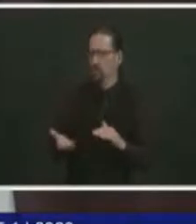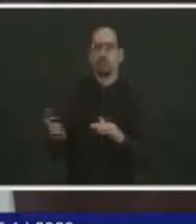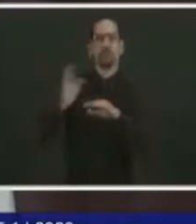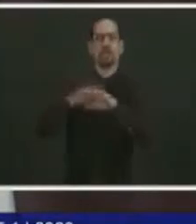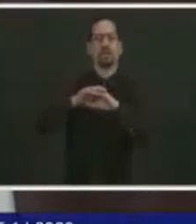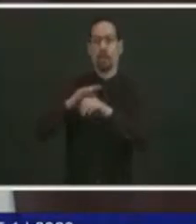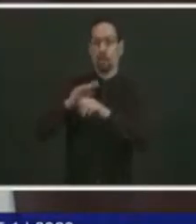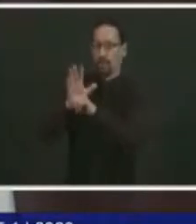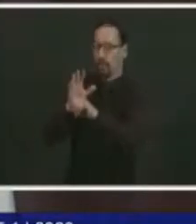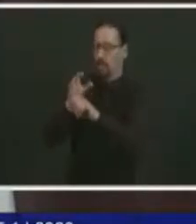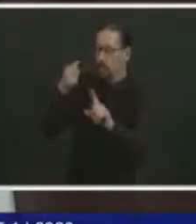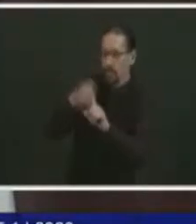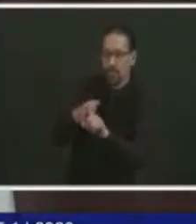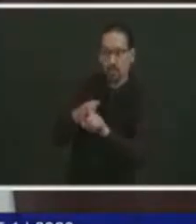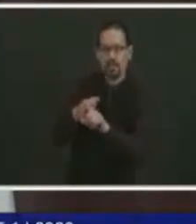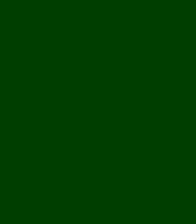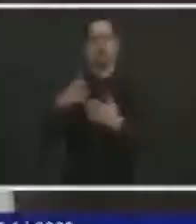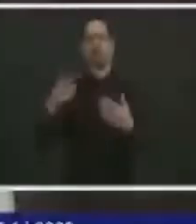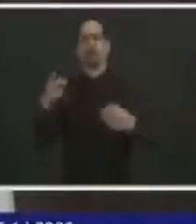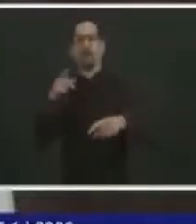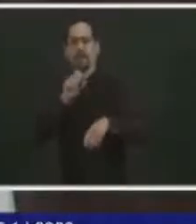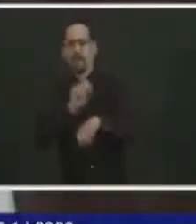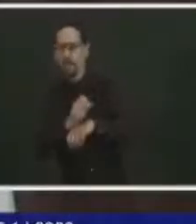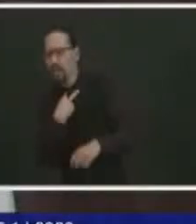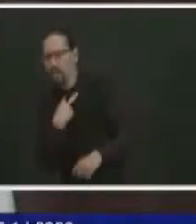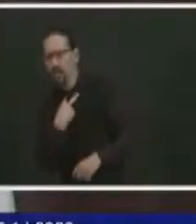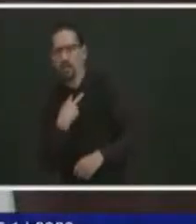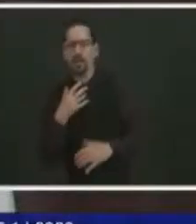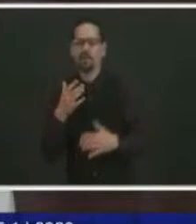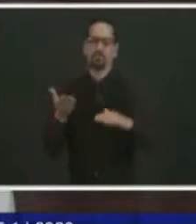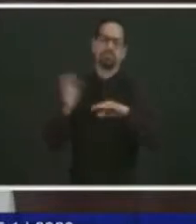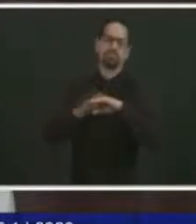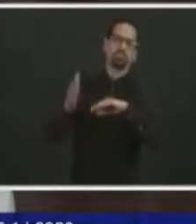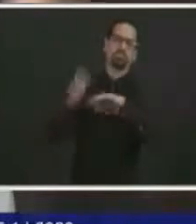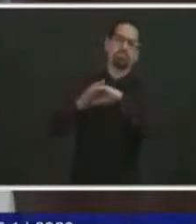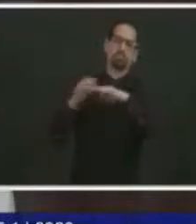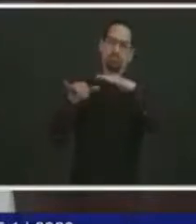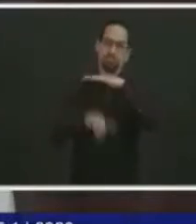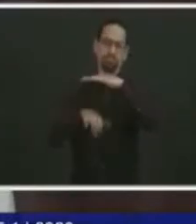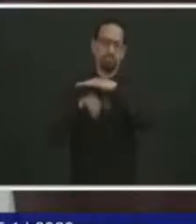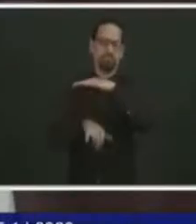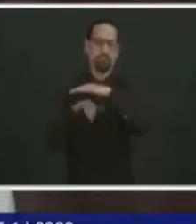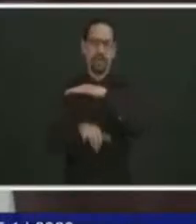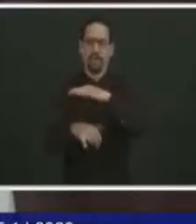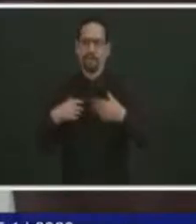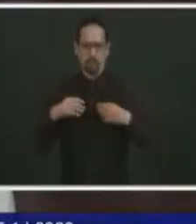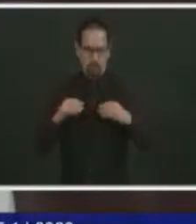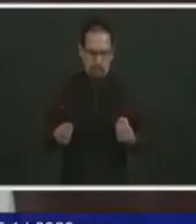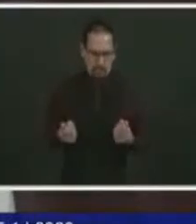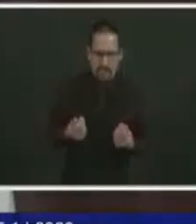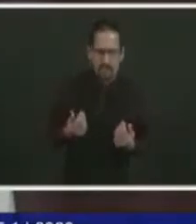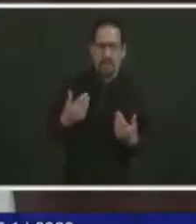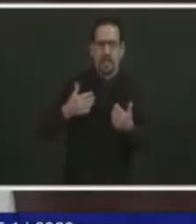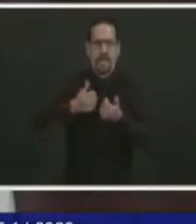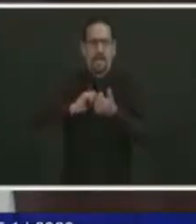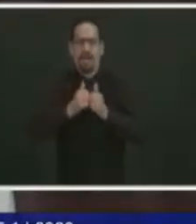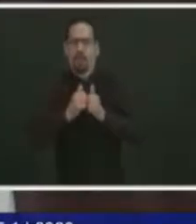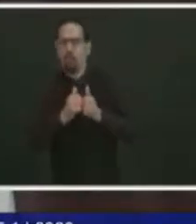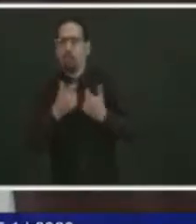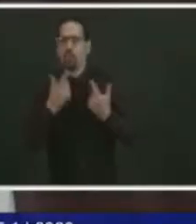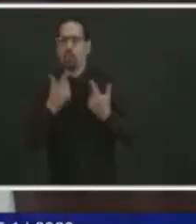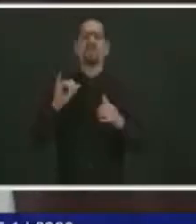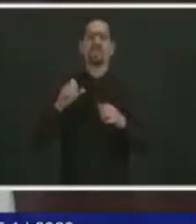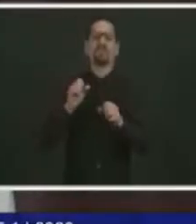are out of work, stuck in their houses. That just adds a whole other layer, which is why